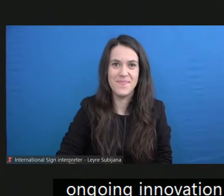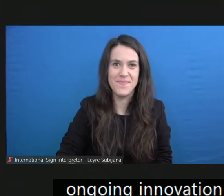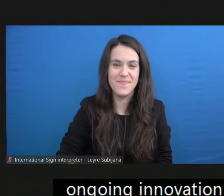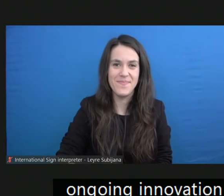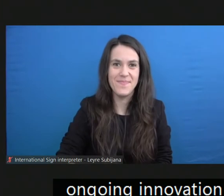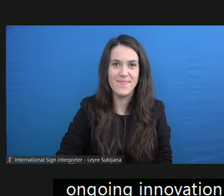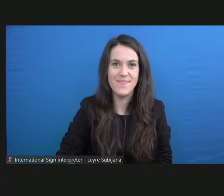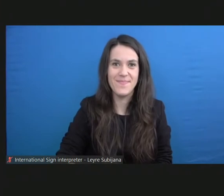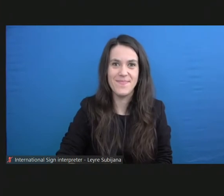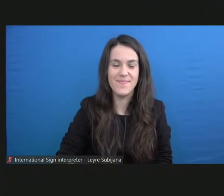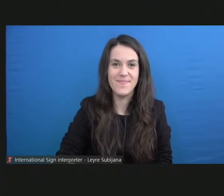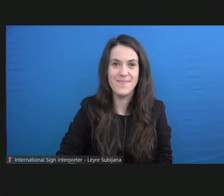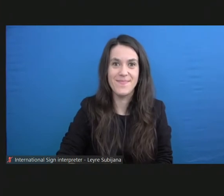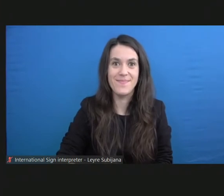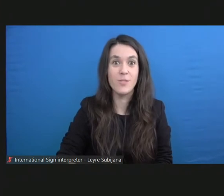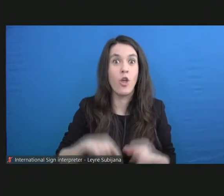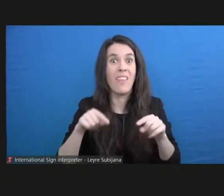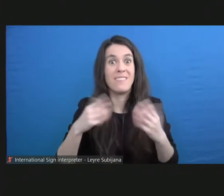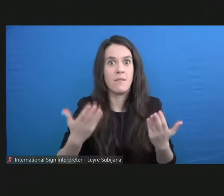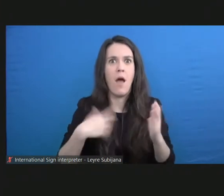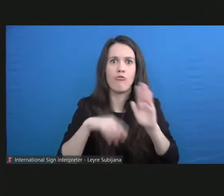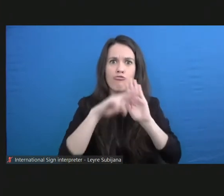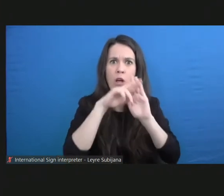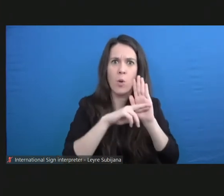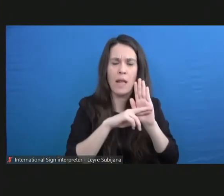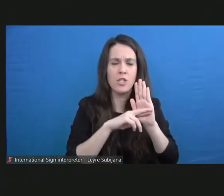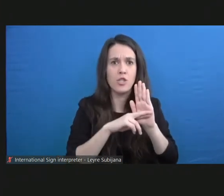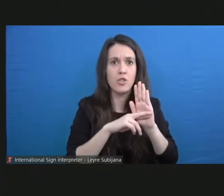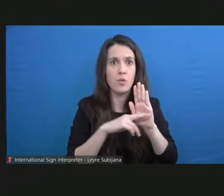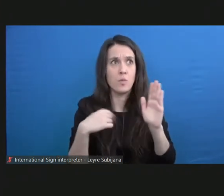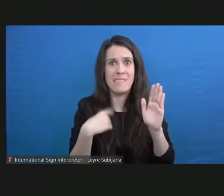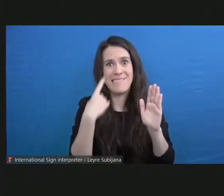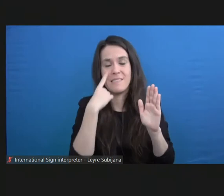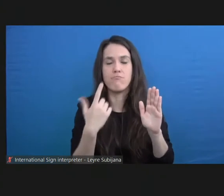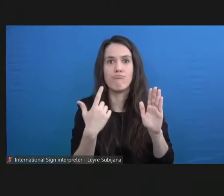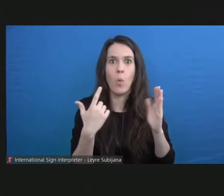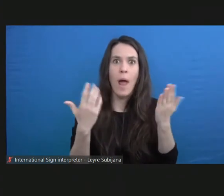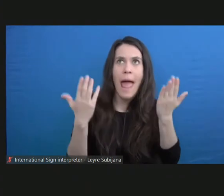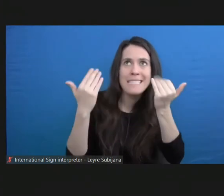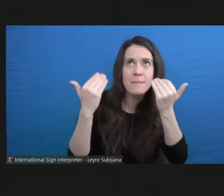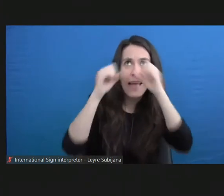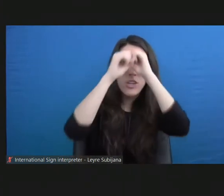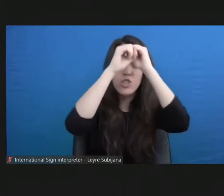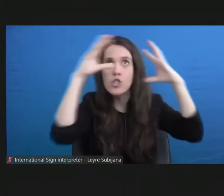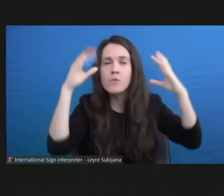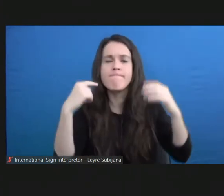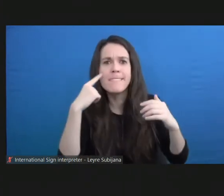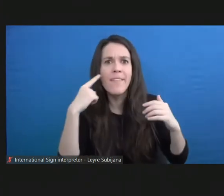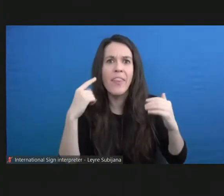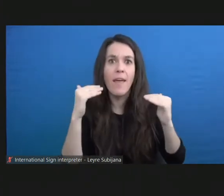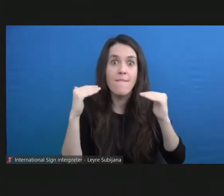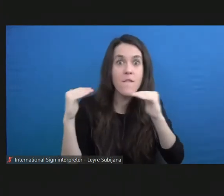precision regulation approach, we can answer expectations of fairness, accountability,